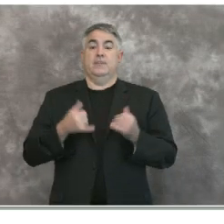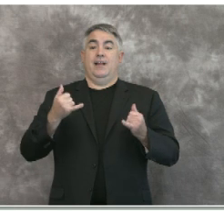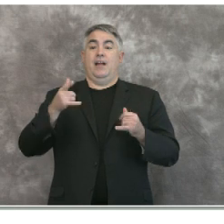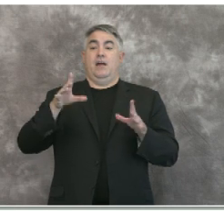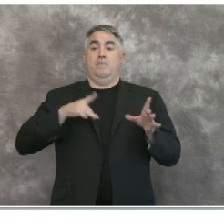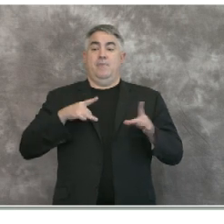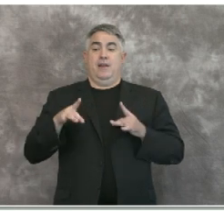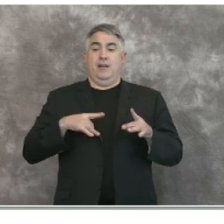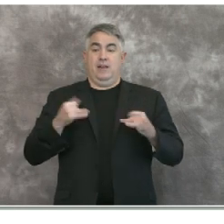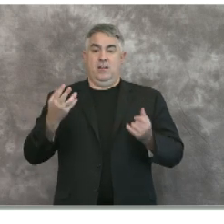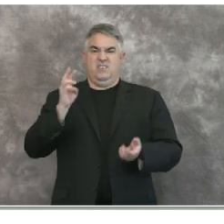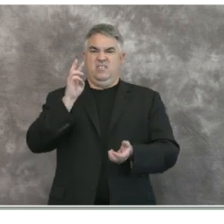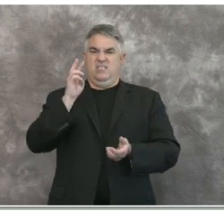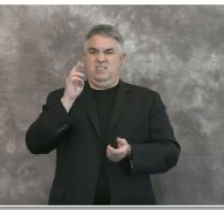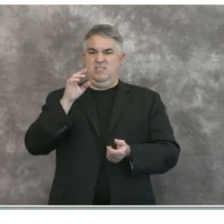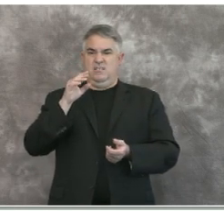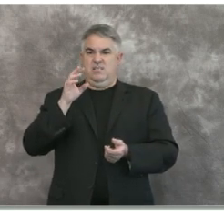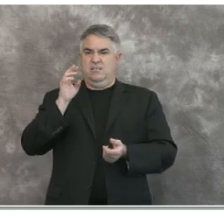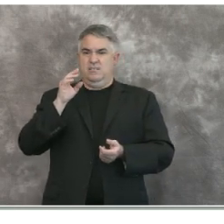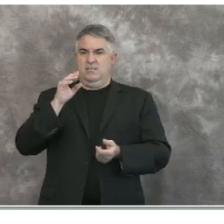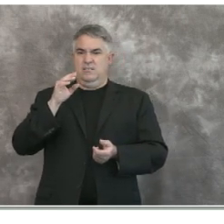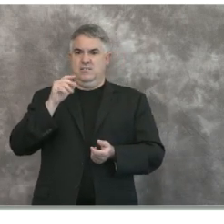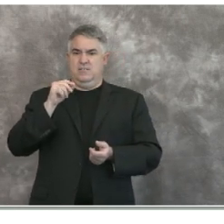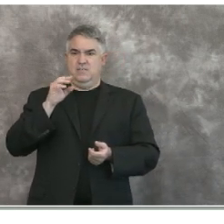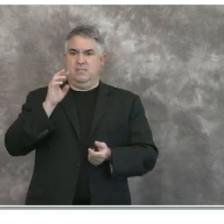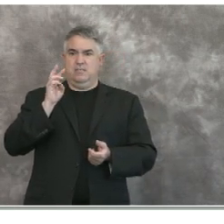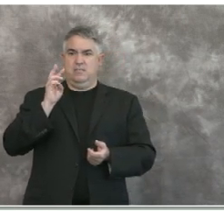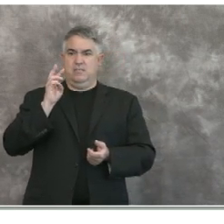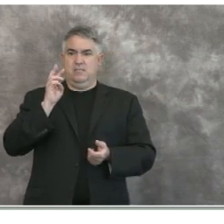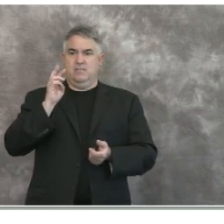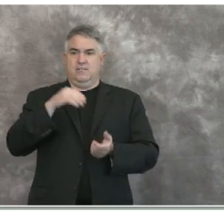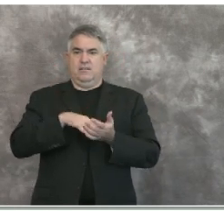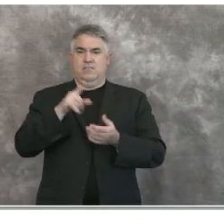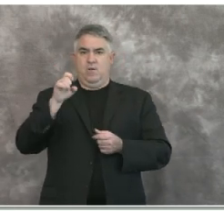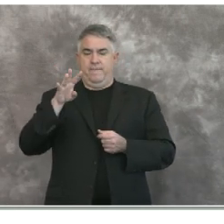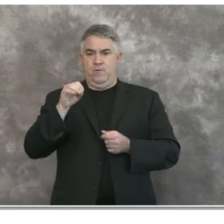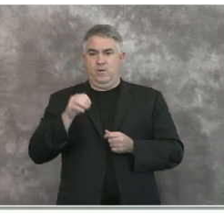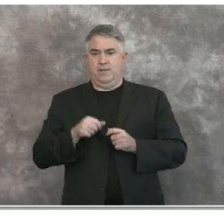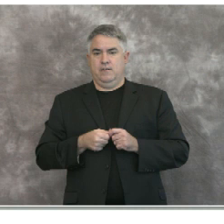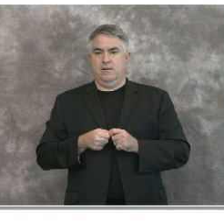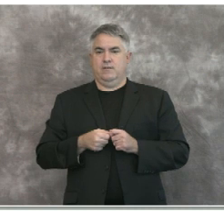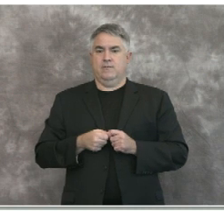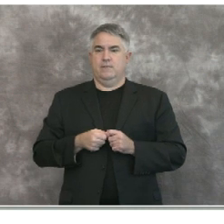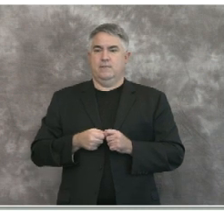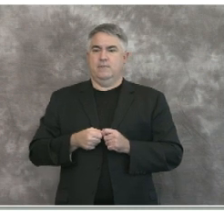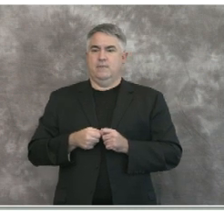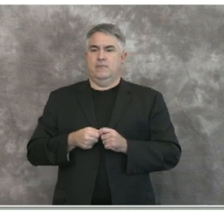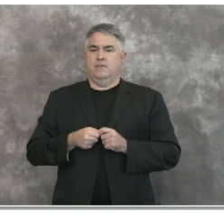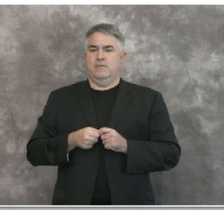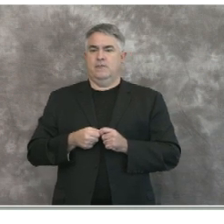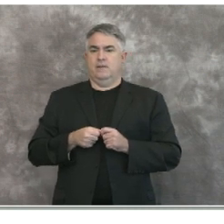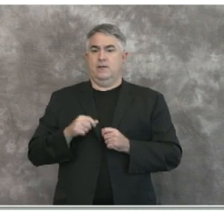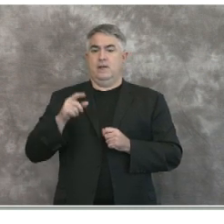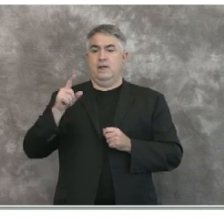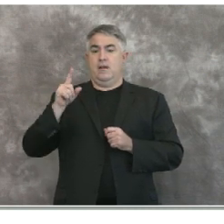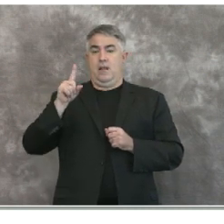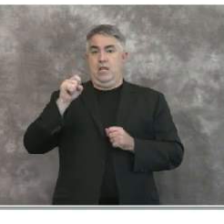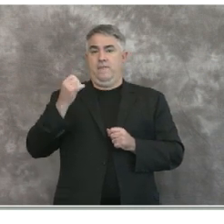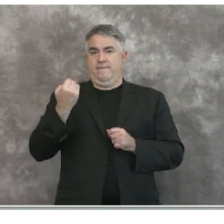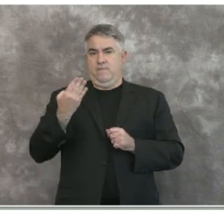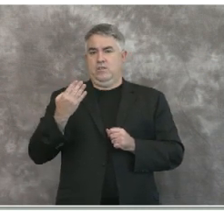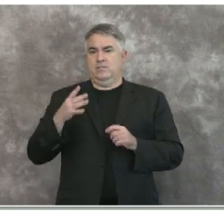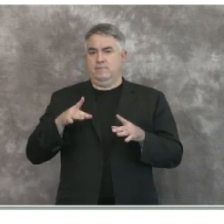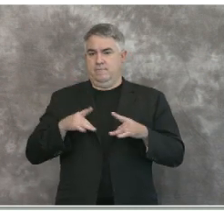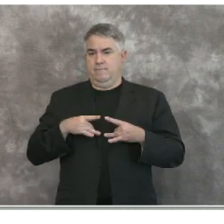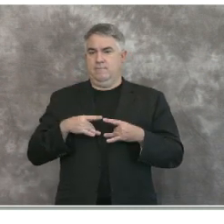encouraging. 4,802 tests performed today. 114 of those were positive. That is a 2% positive